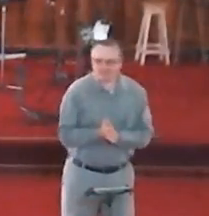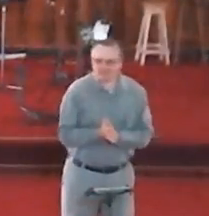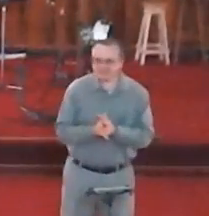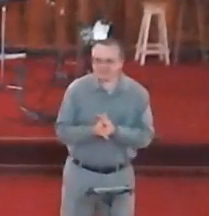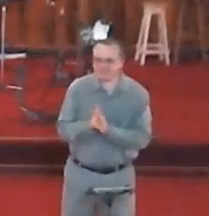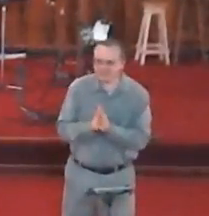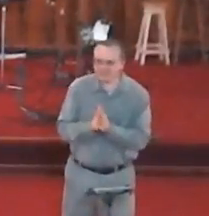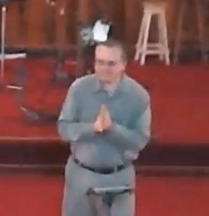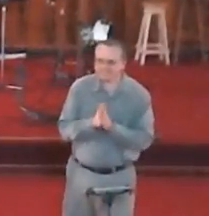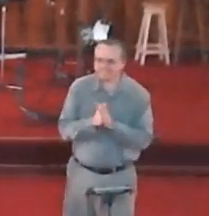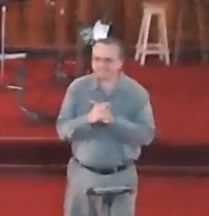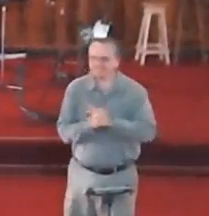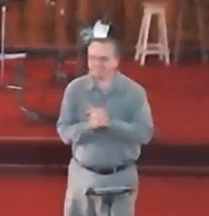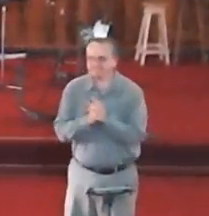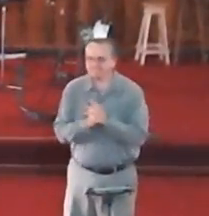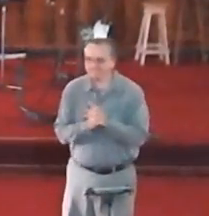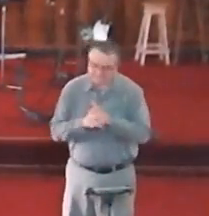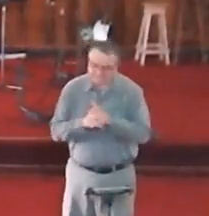hace el nutricionista?